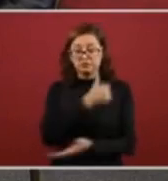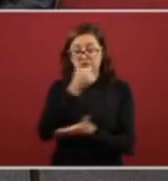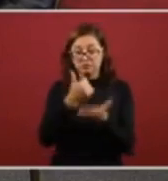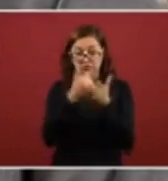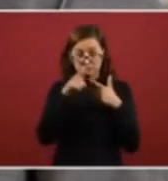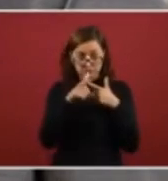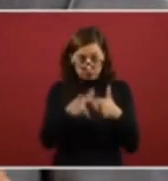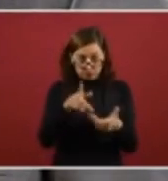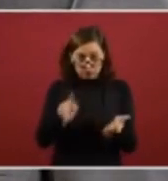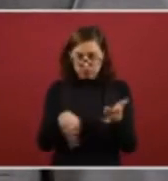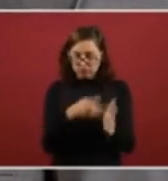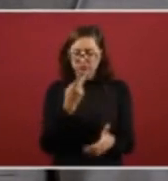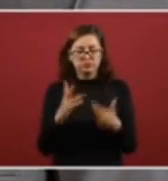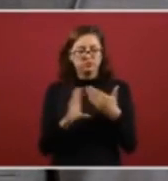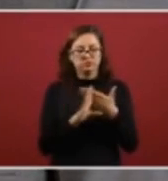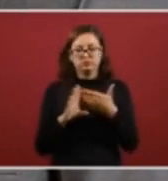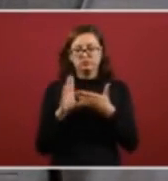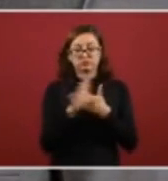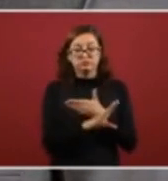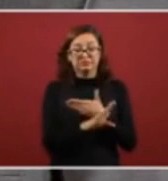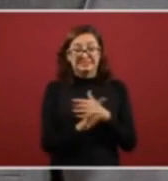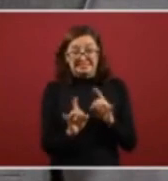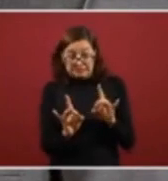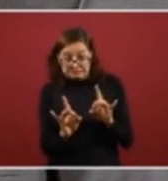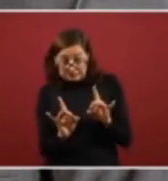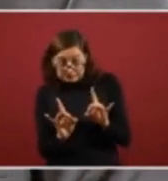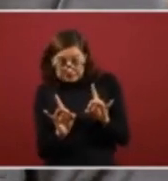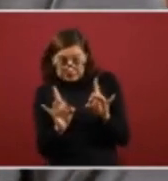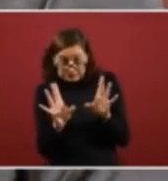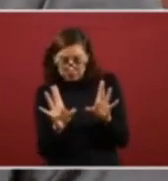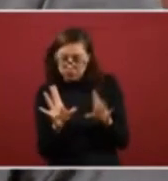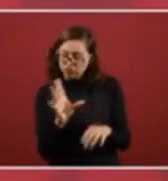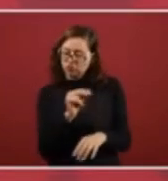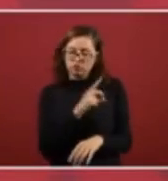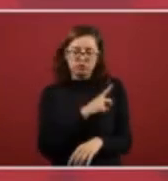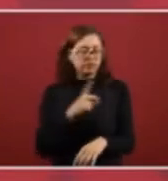that these things not happen in the city, and they should not be permitted